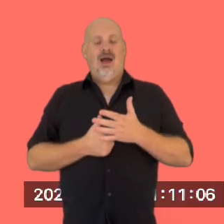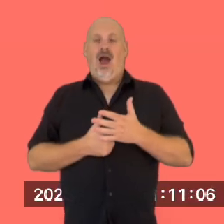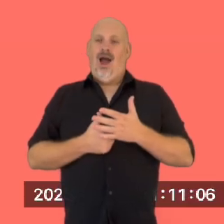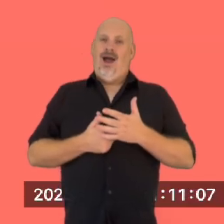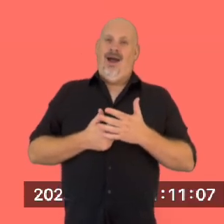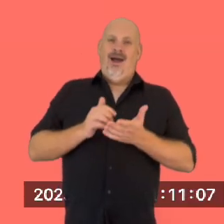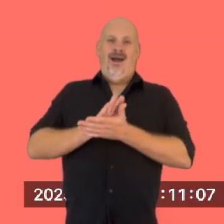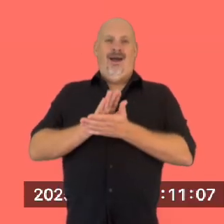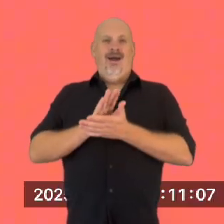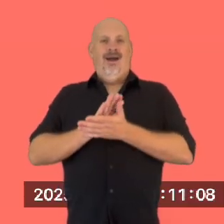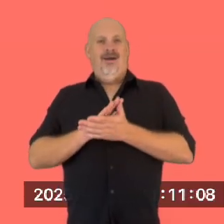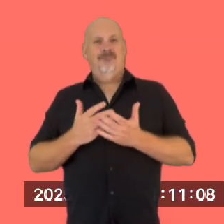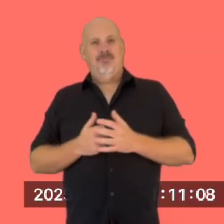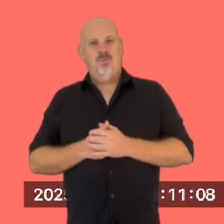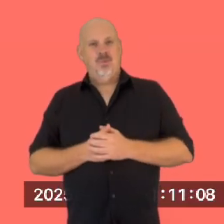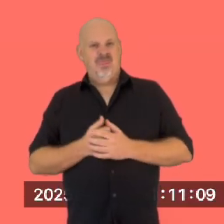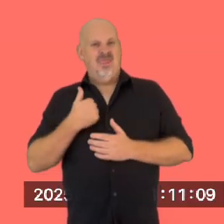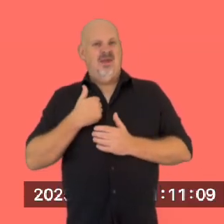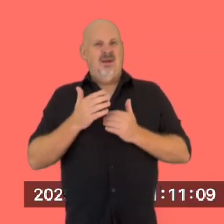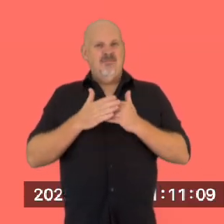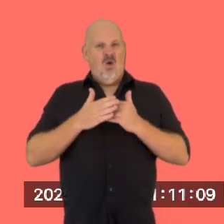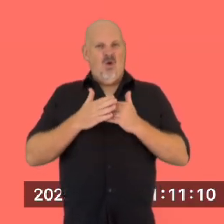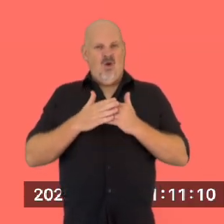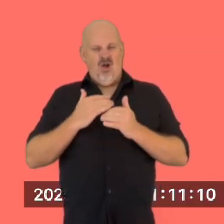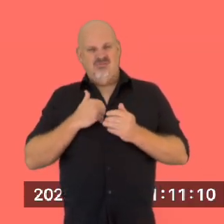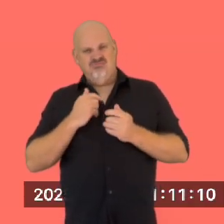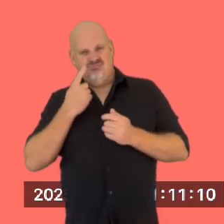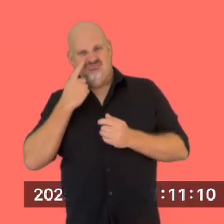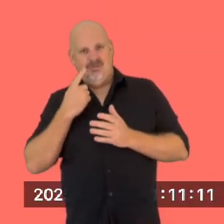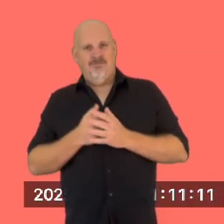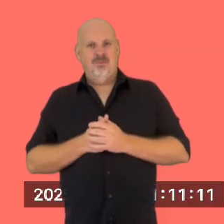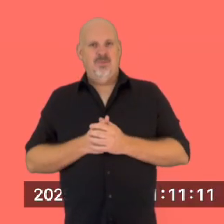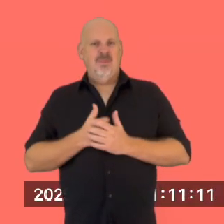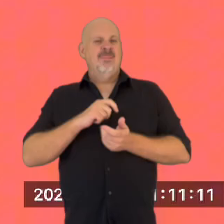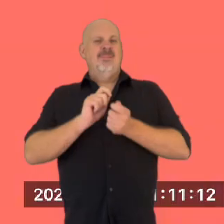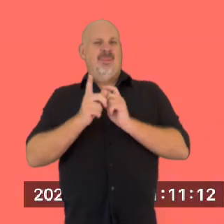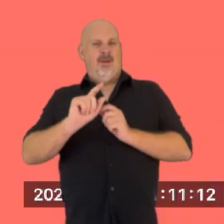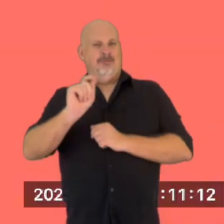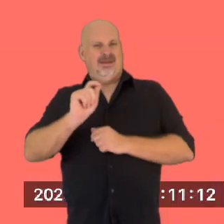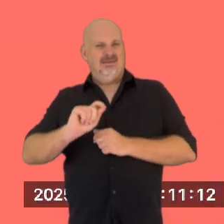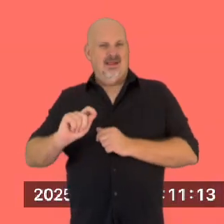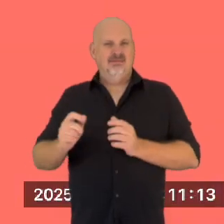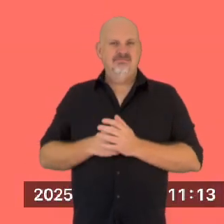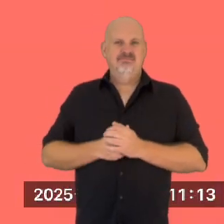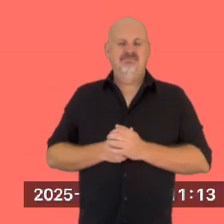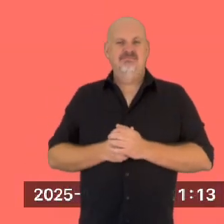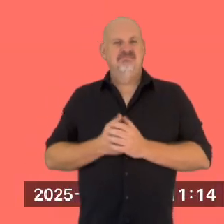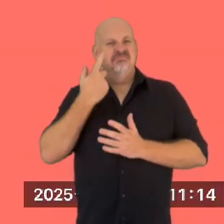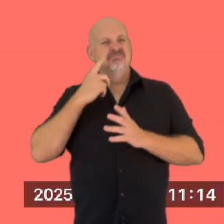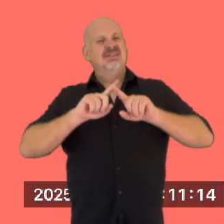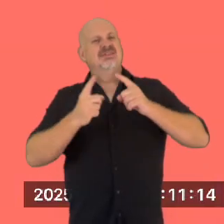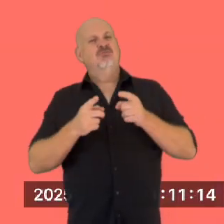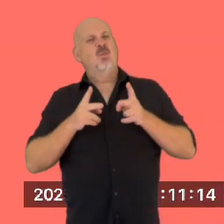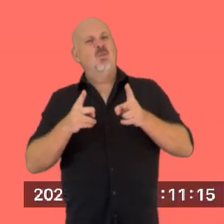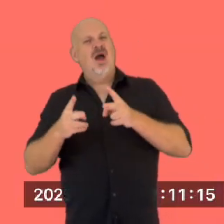really lovely way to start. I'm going to do a few more. going to change my over to